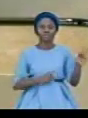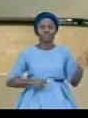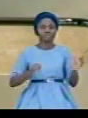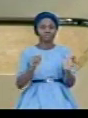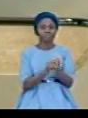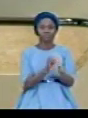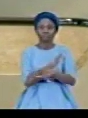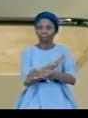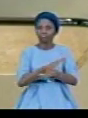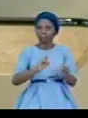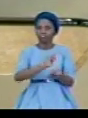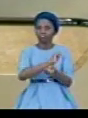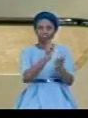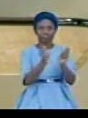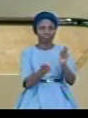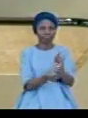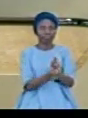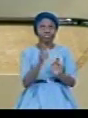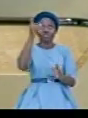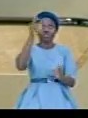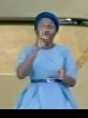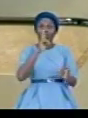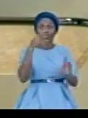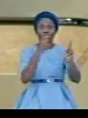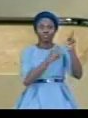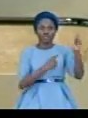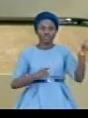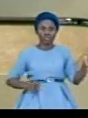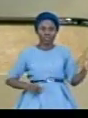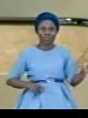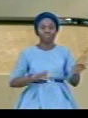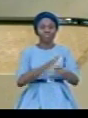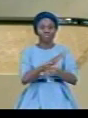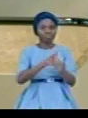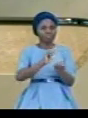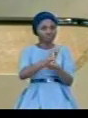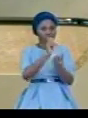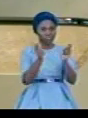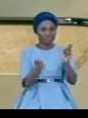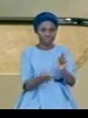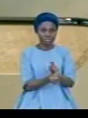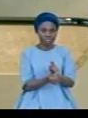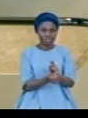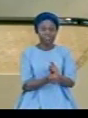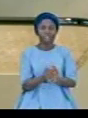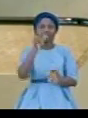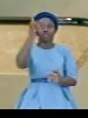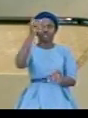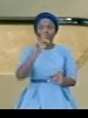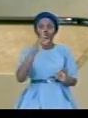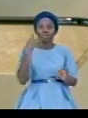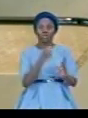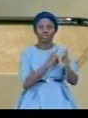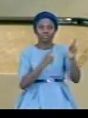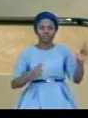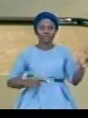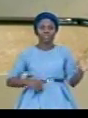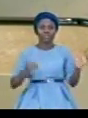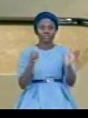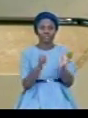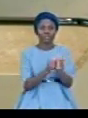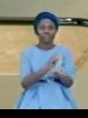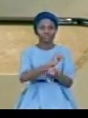Lord that changeth not. You are the Lord that changeth not. Oh, you are the Lord